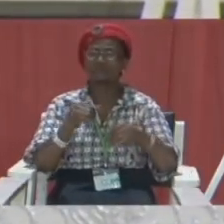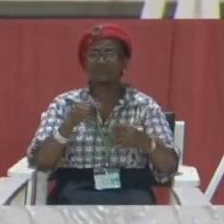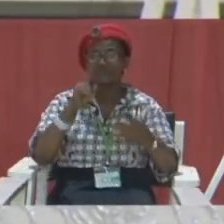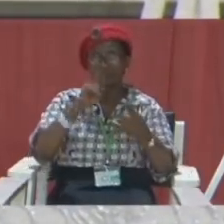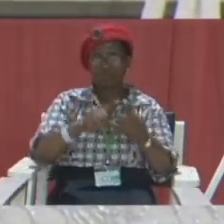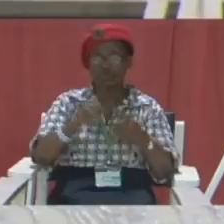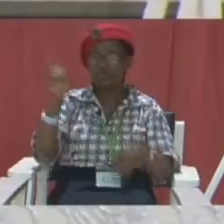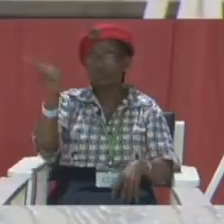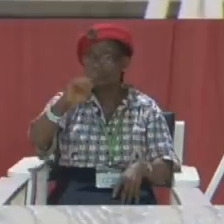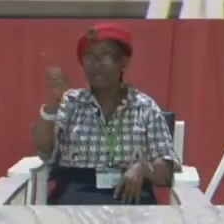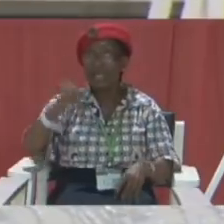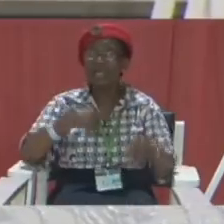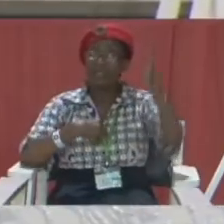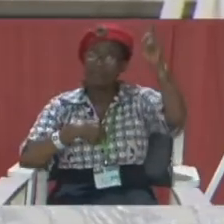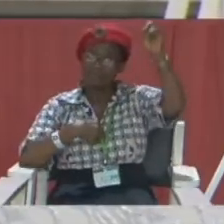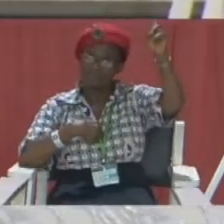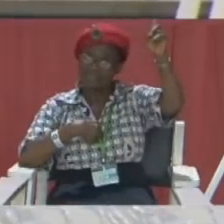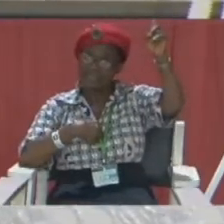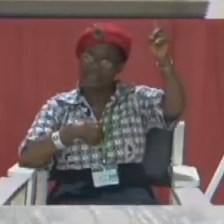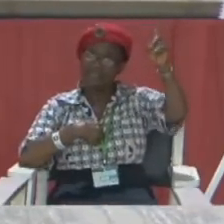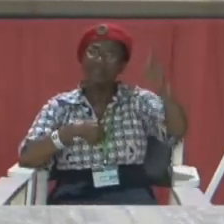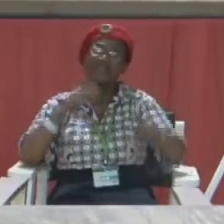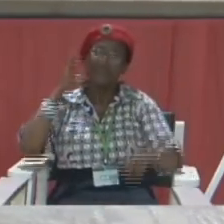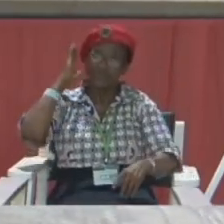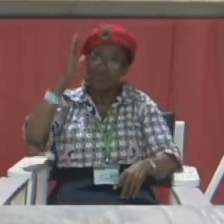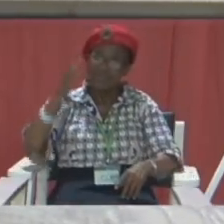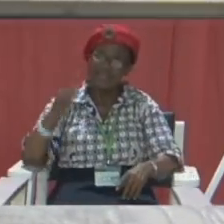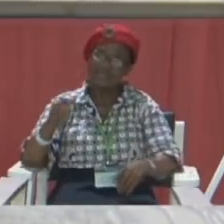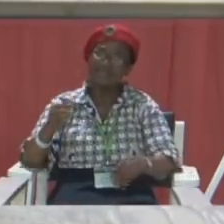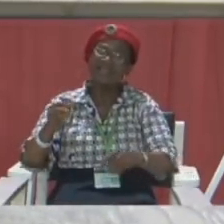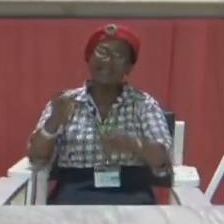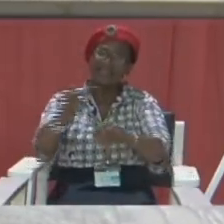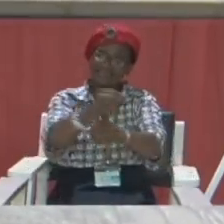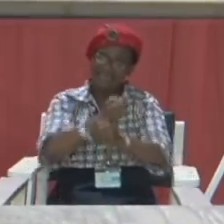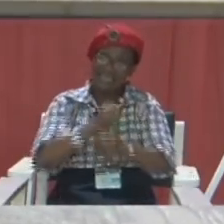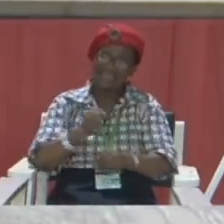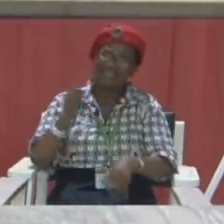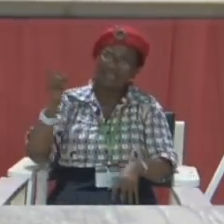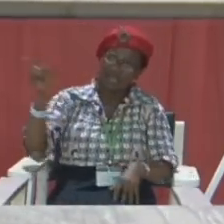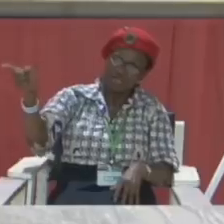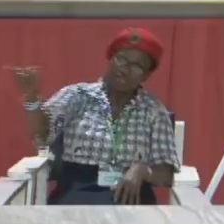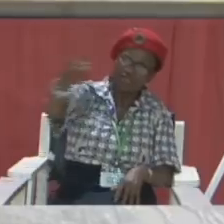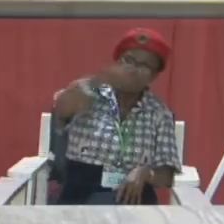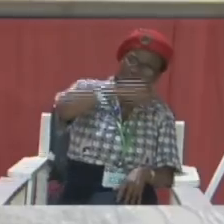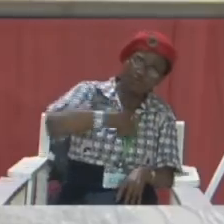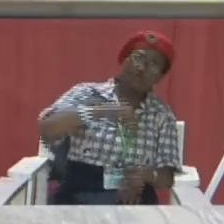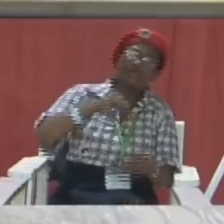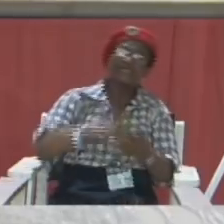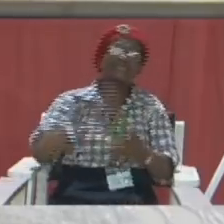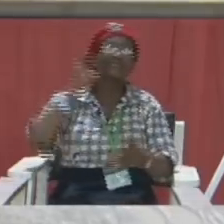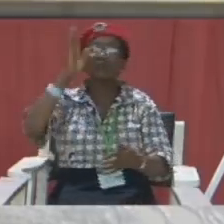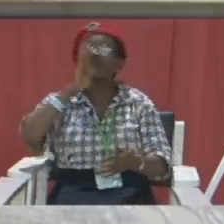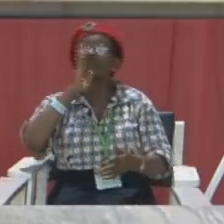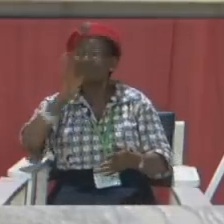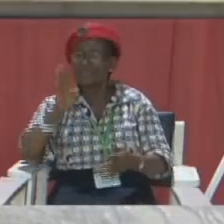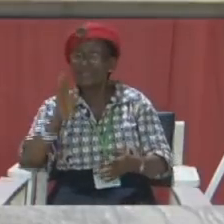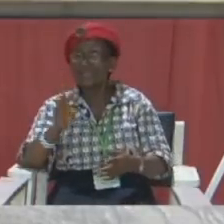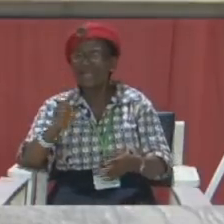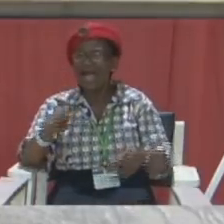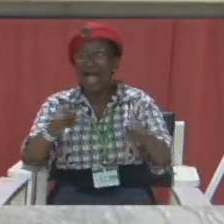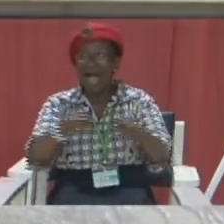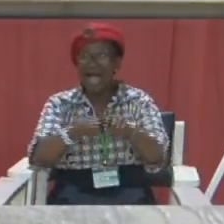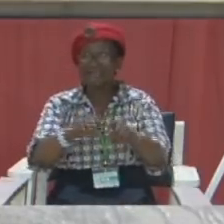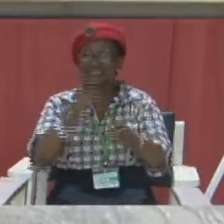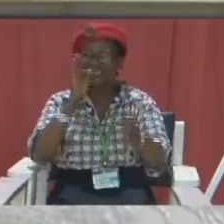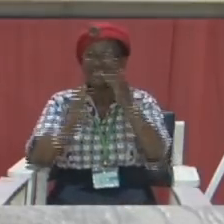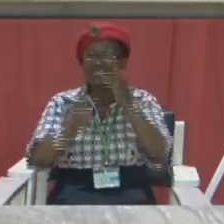where I'm taking you, we ibi ti mo mu o lo, it will be as if you are in the wilderness now. Oh my